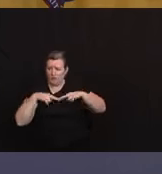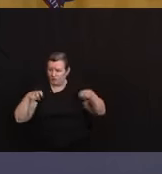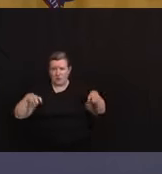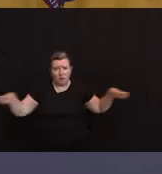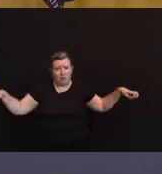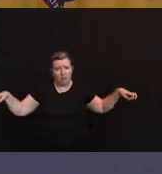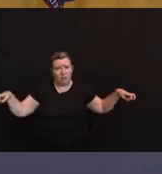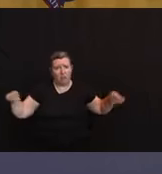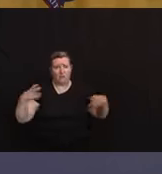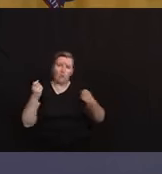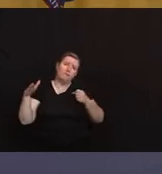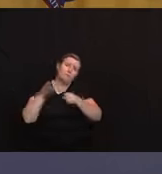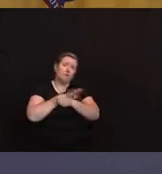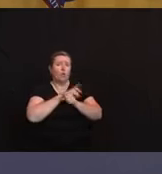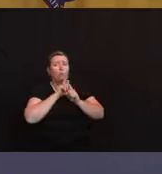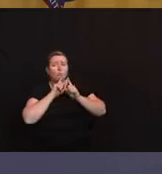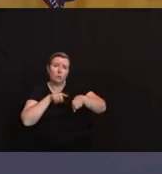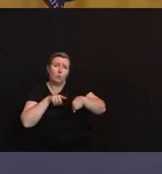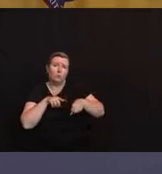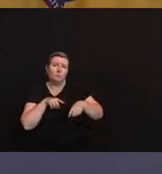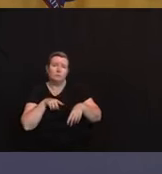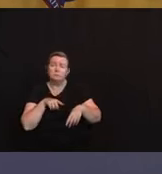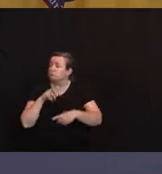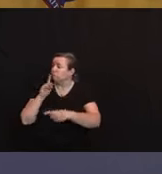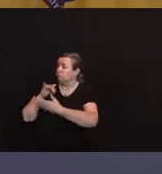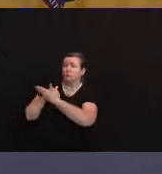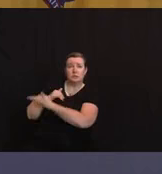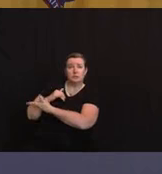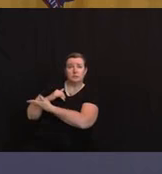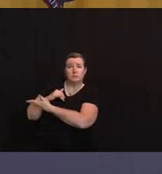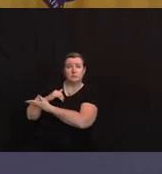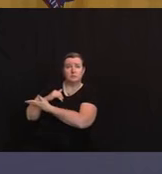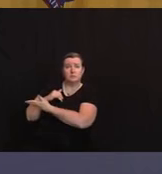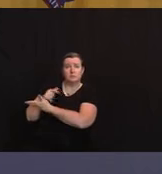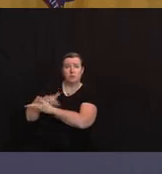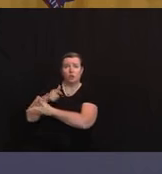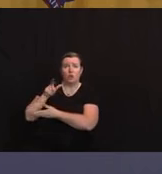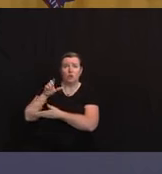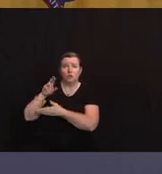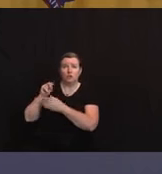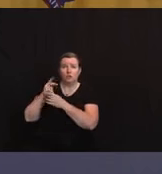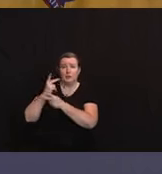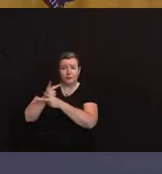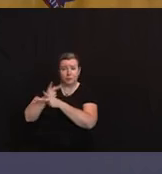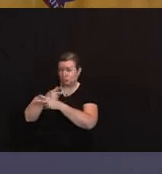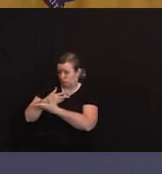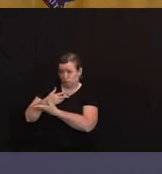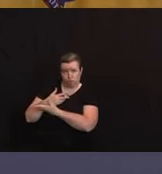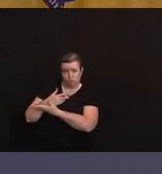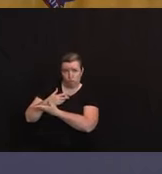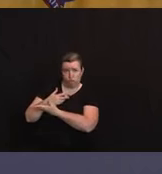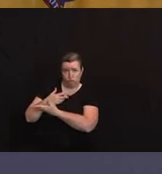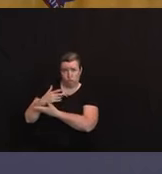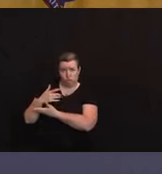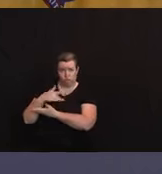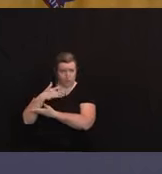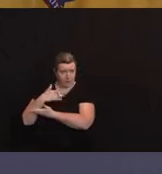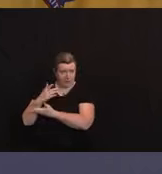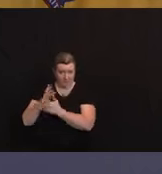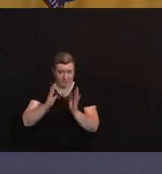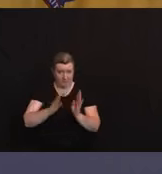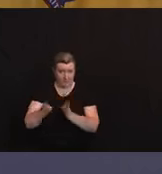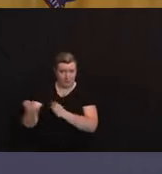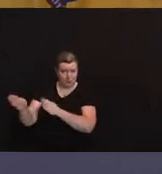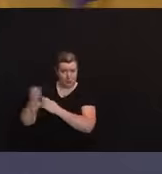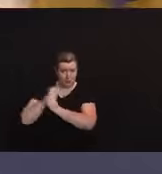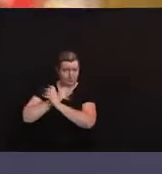But Judy, anything on long-term care? How are we prepared? Anything you want to add there? Turnaround on testing or anything